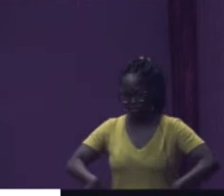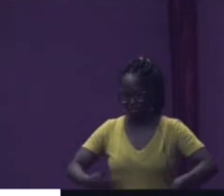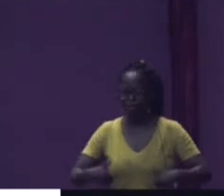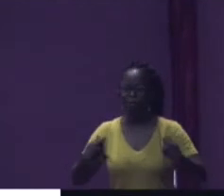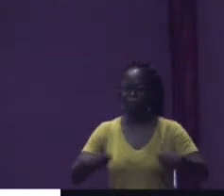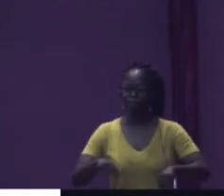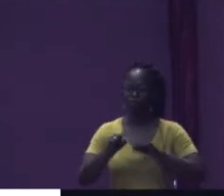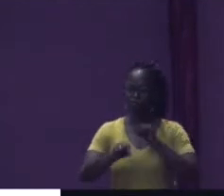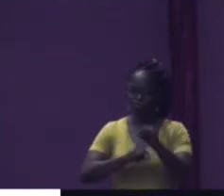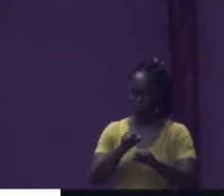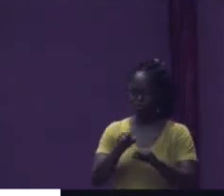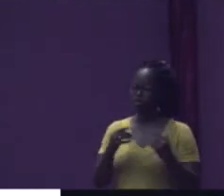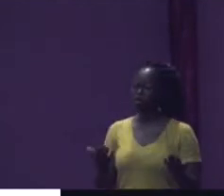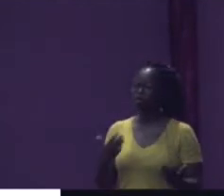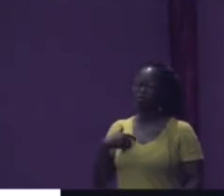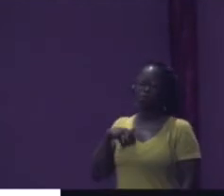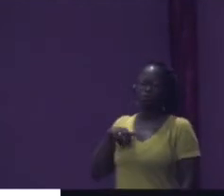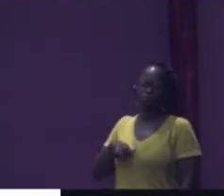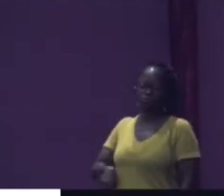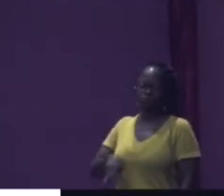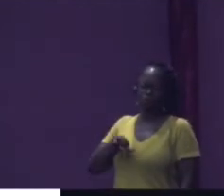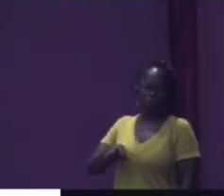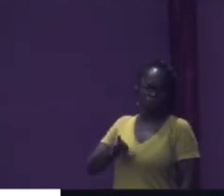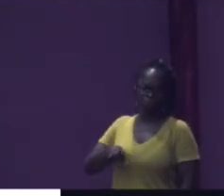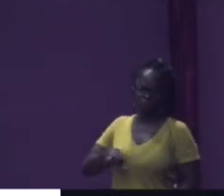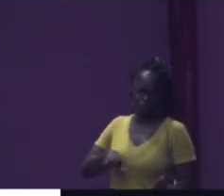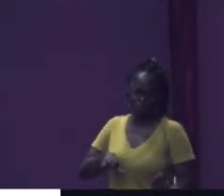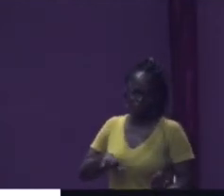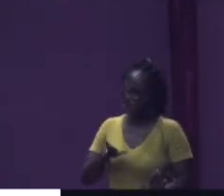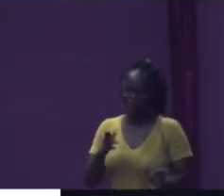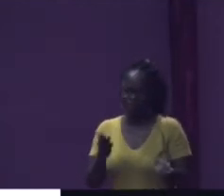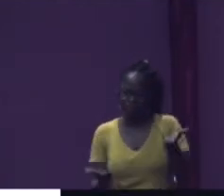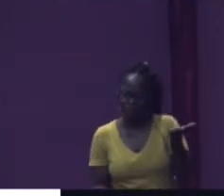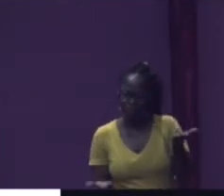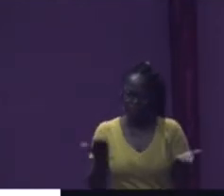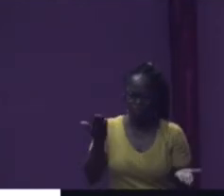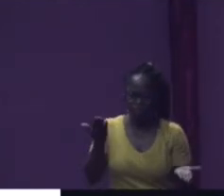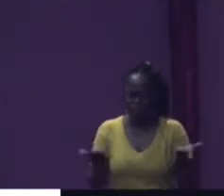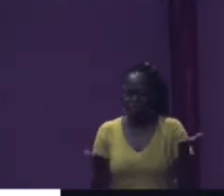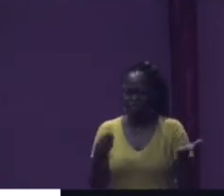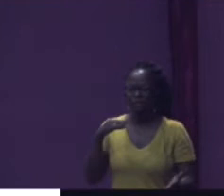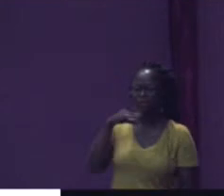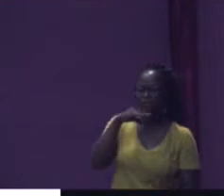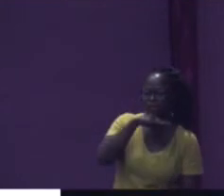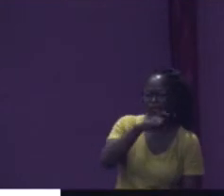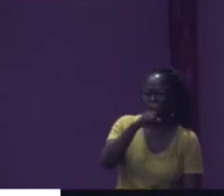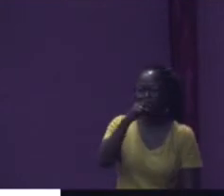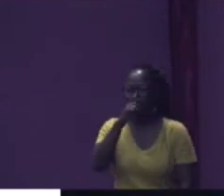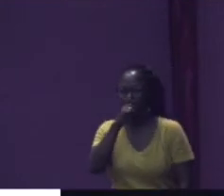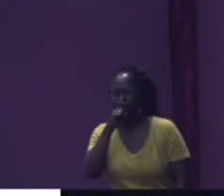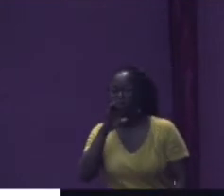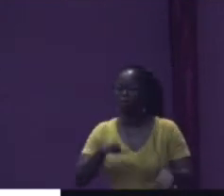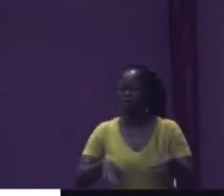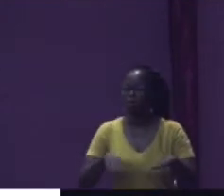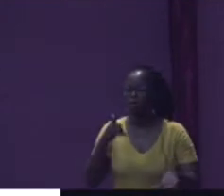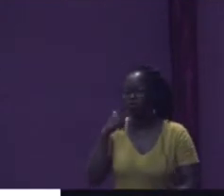temperature, but everything is classified in degrees of hotness and coldness. So you have a plant,